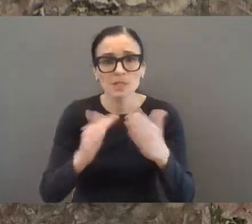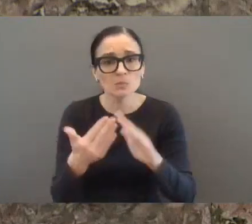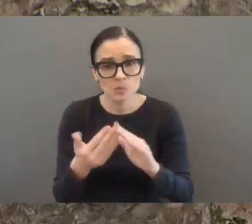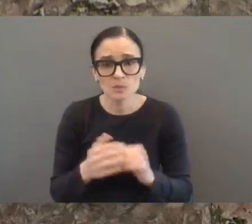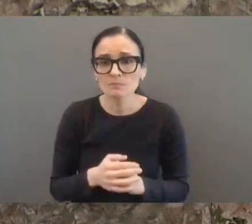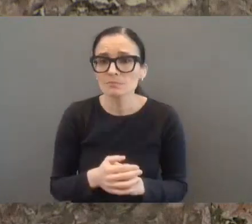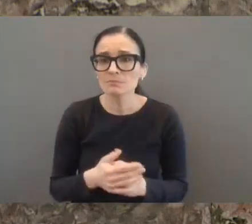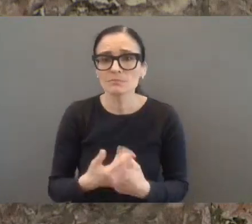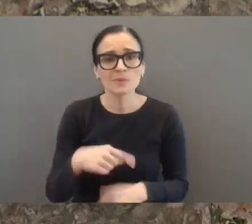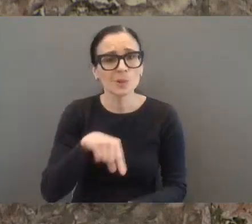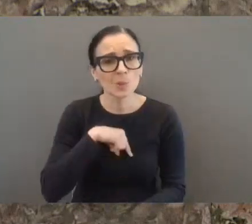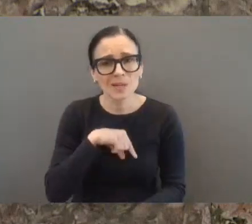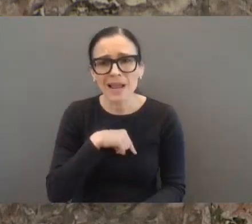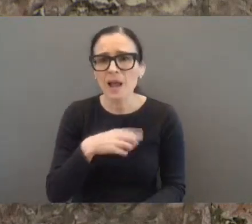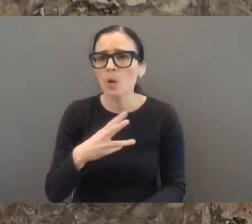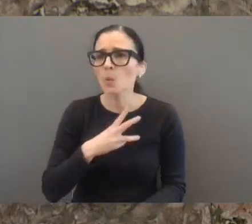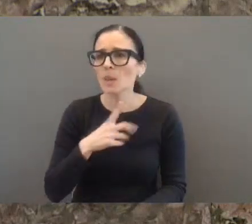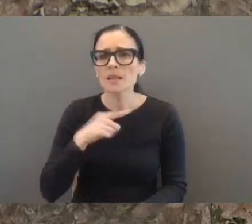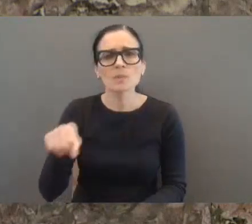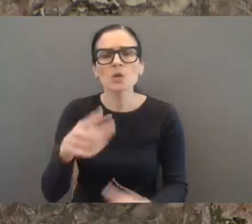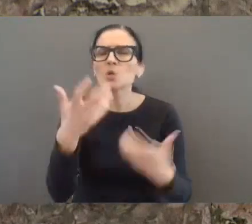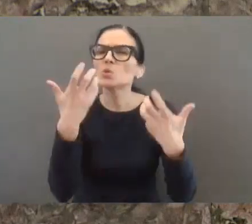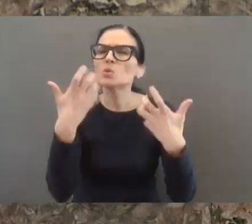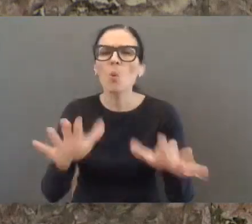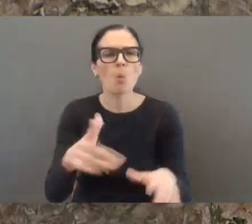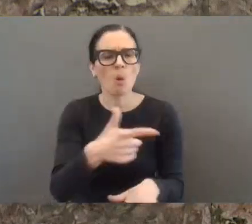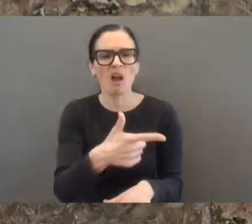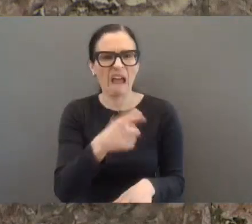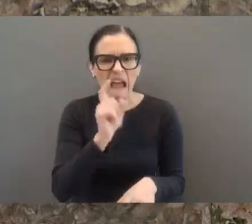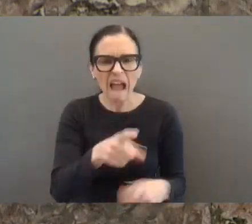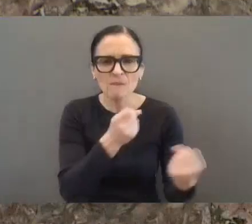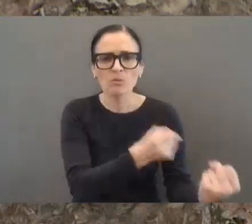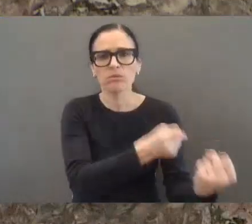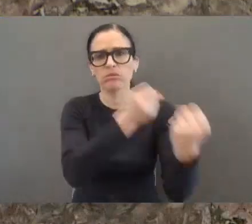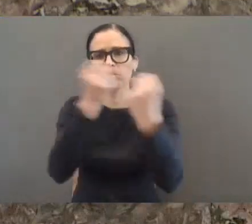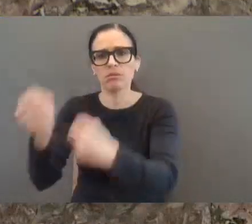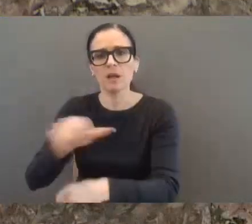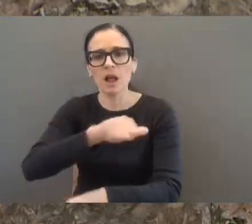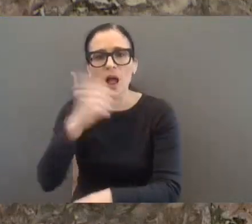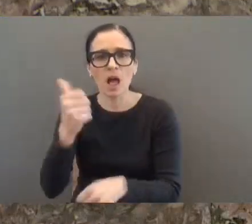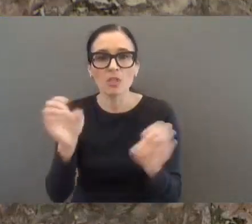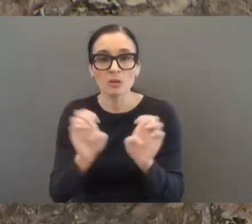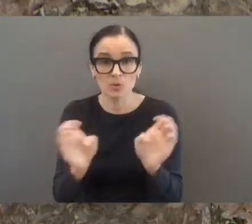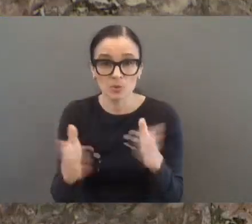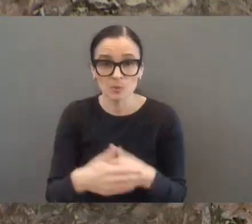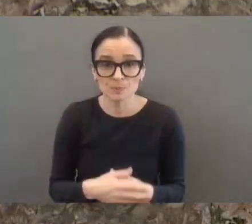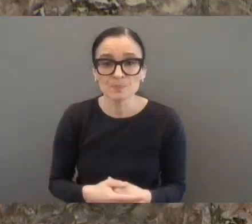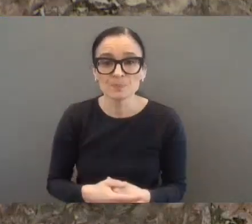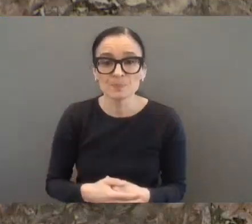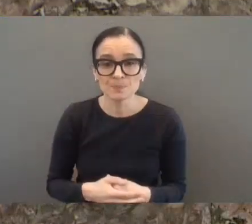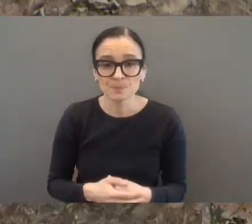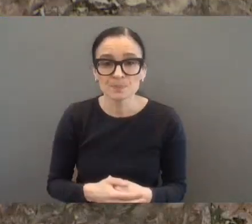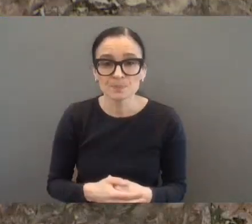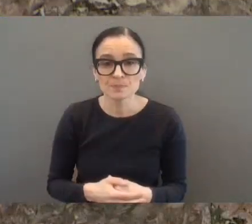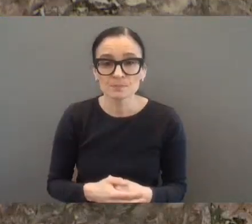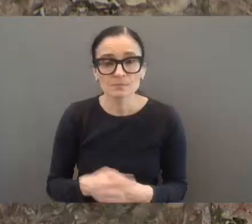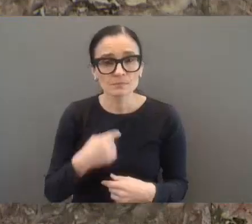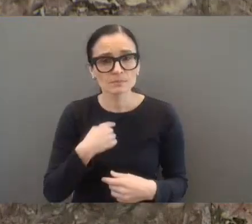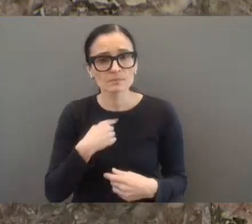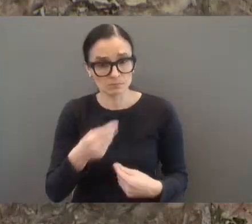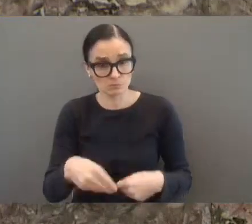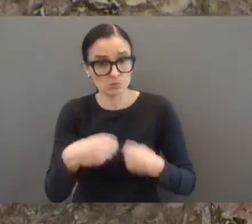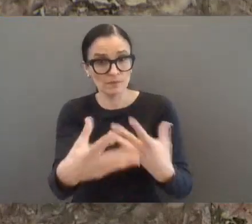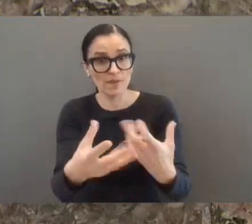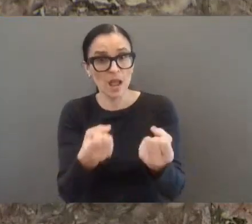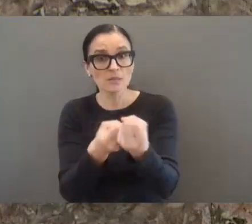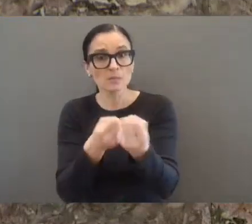Mr. Speaker, we're going to continue that work. And by providing that kind of support, we know that we can build the workforce in these hospitals, that we can work